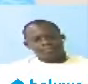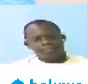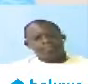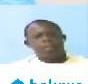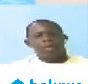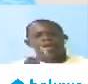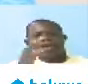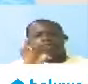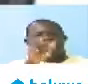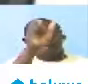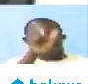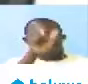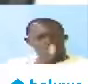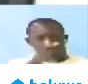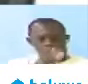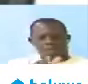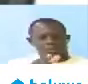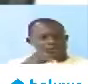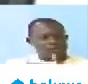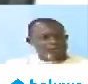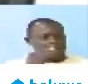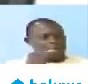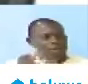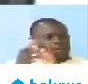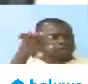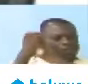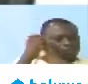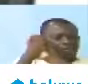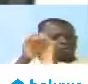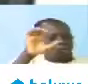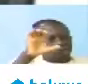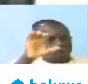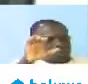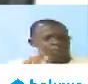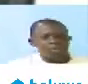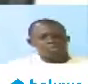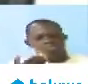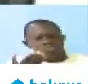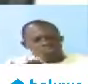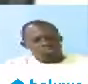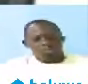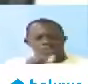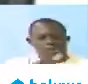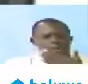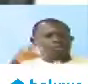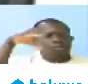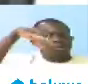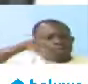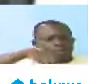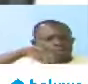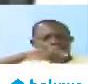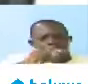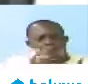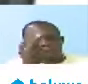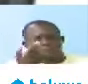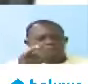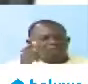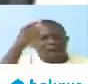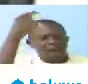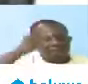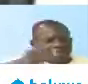Libya, if you are in Libya in those days, follow capital or follow Sangol, whether you are in the capital or in a remote